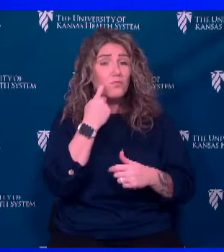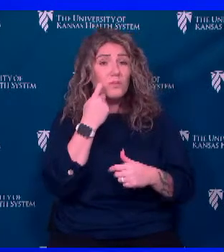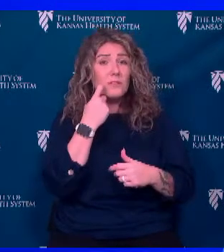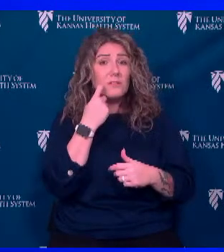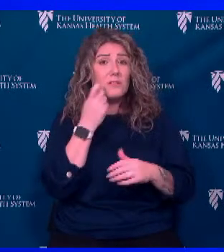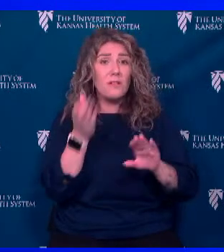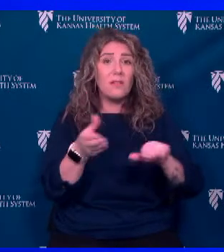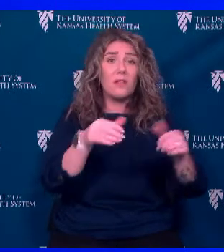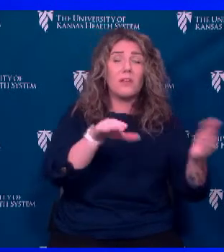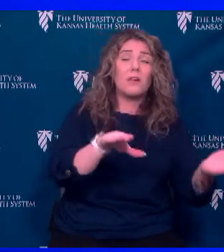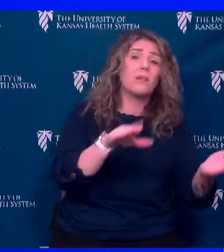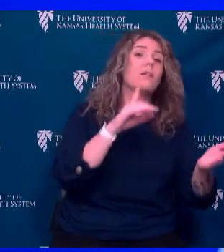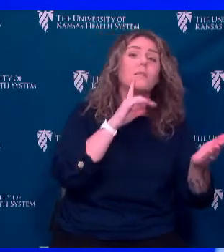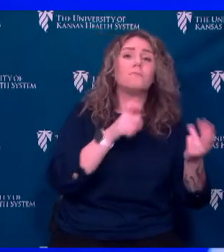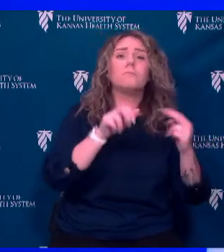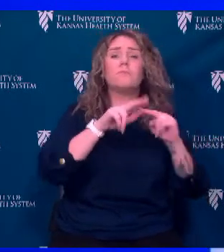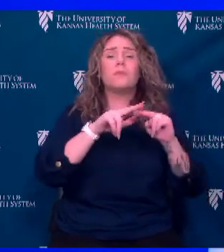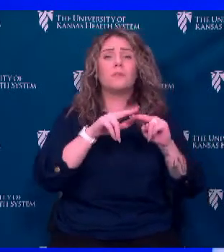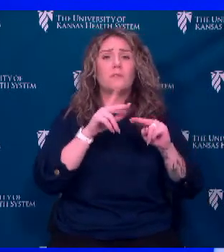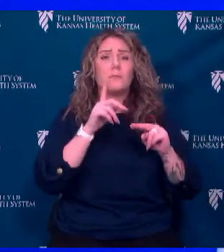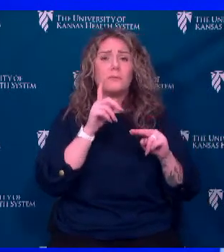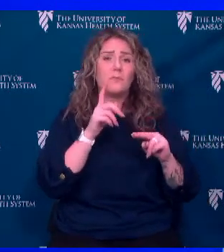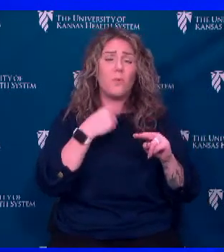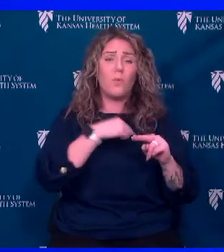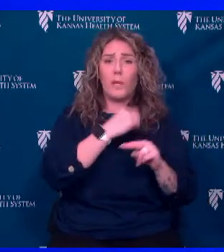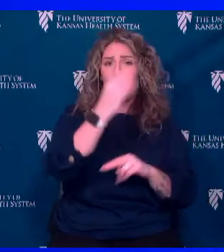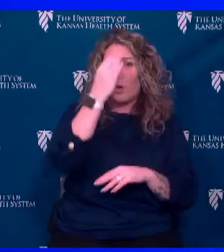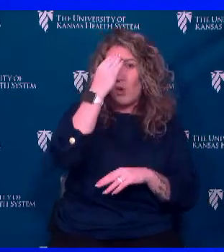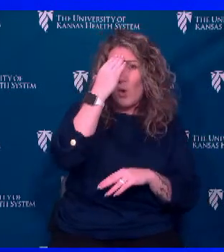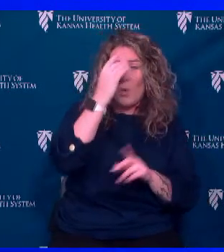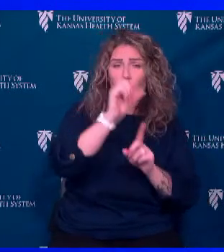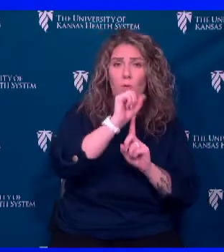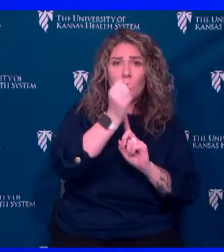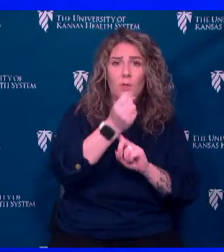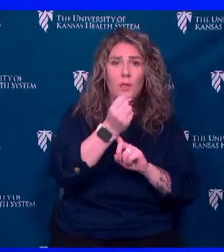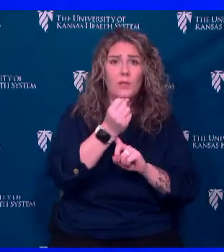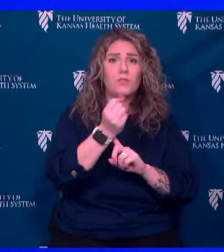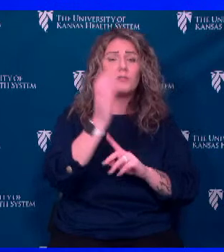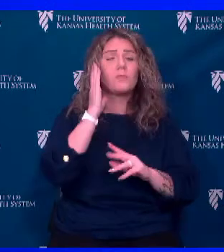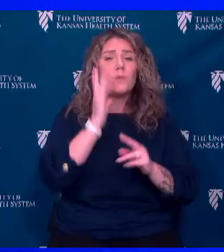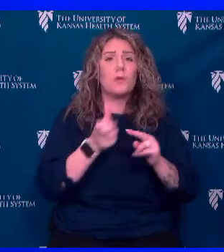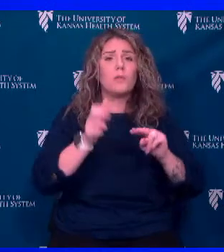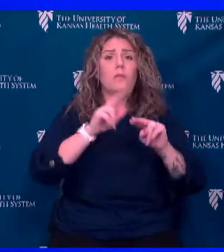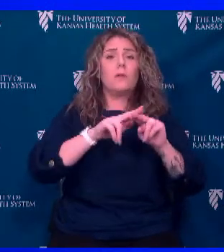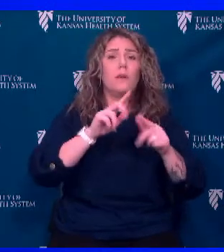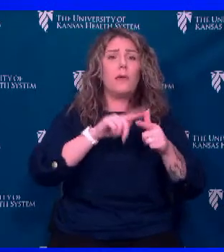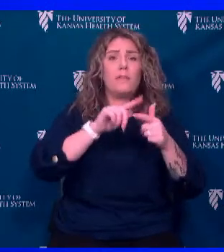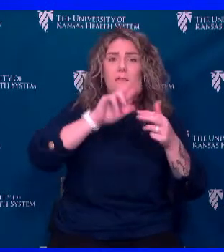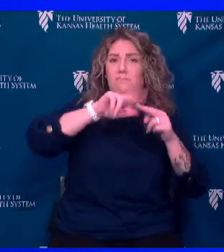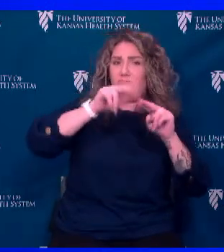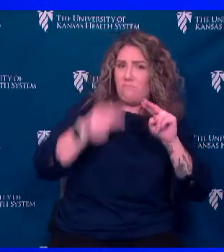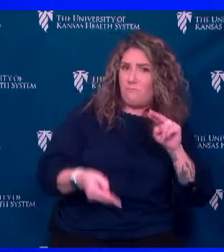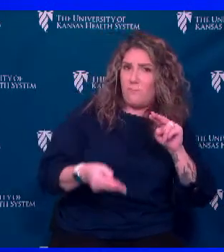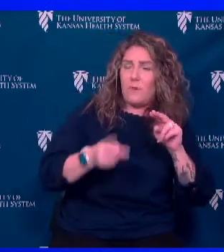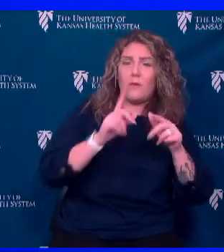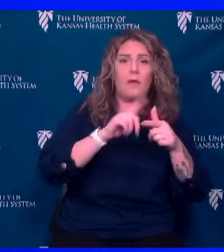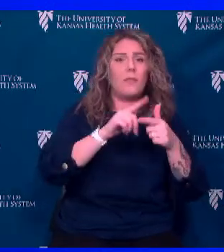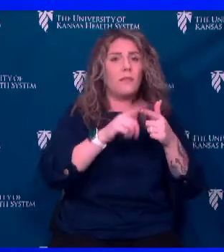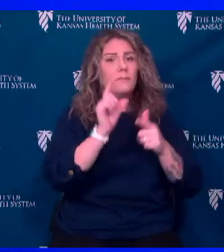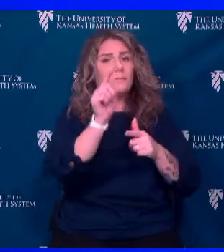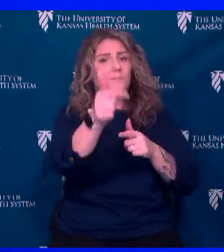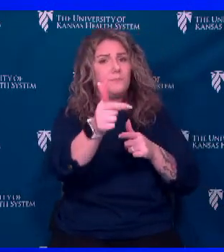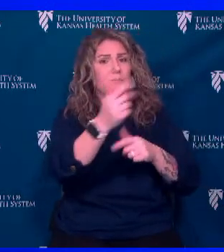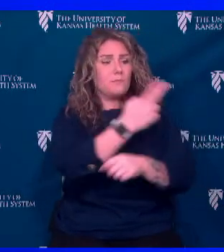is not unexpected. Again, we know that the cases continue to surge and then they fall. And then later after that, we know that